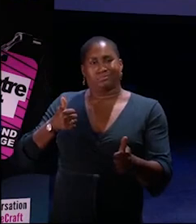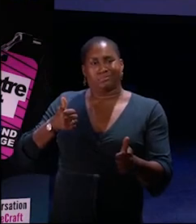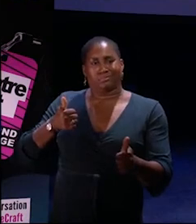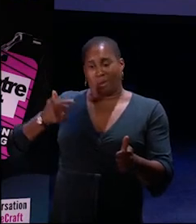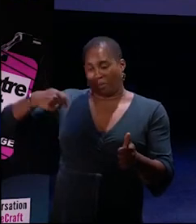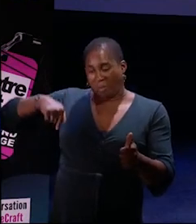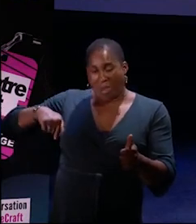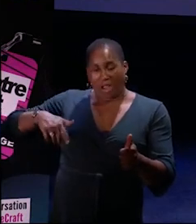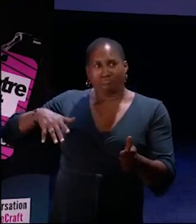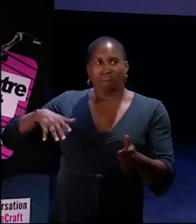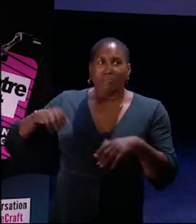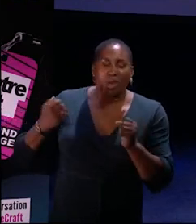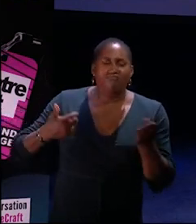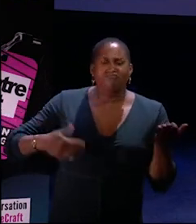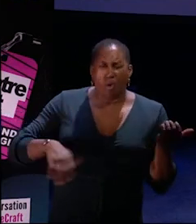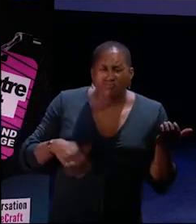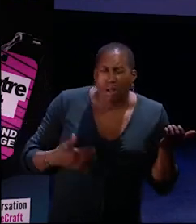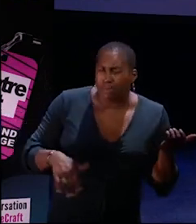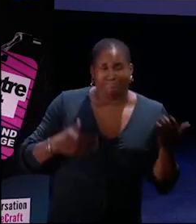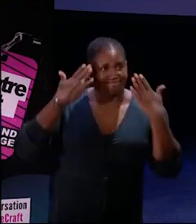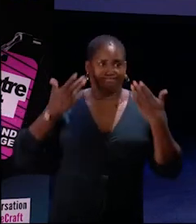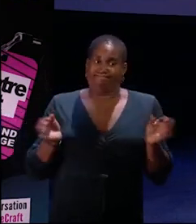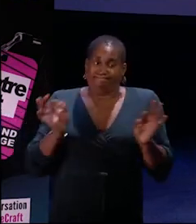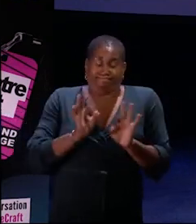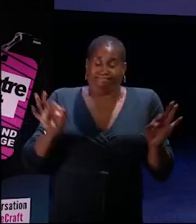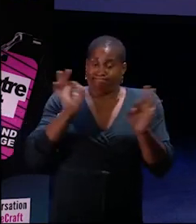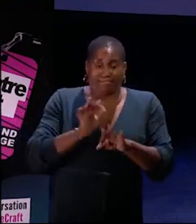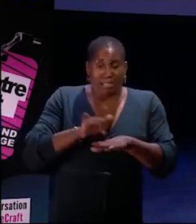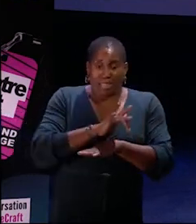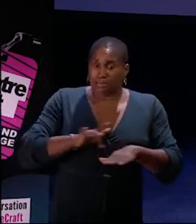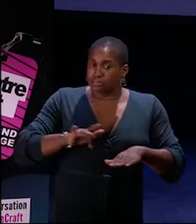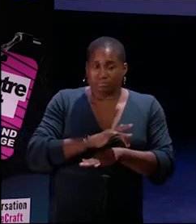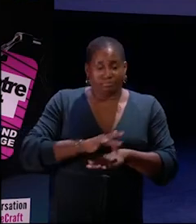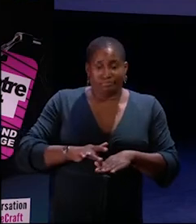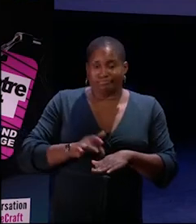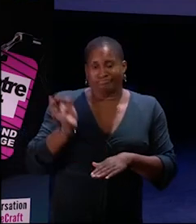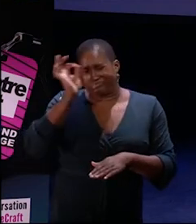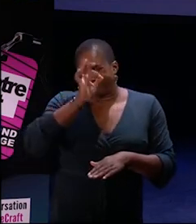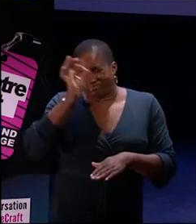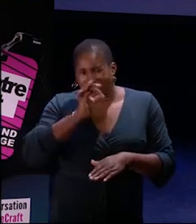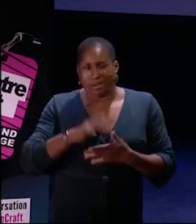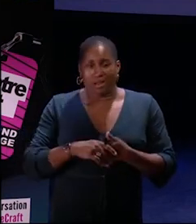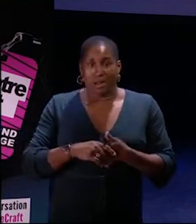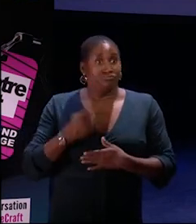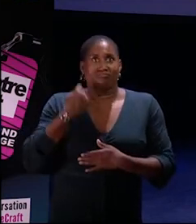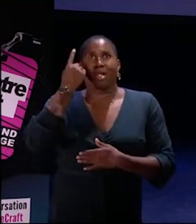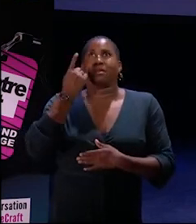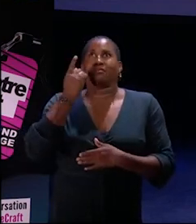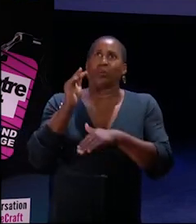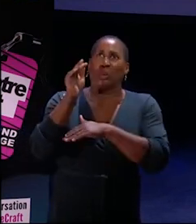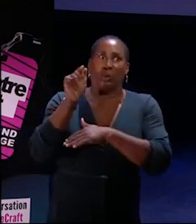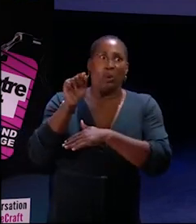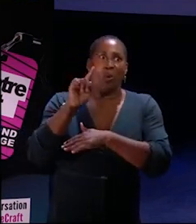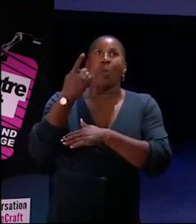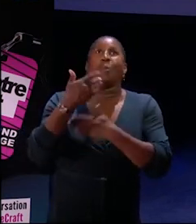in rock and roll, so I didn't know anything about theatre or opera or anything. And the idea that I'd ever be sitting on one of the stages